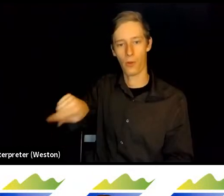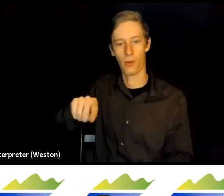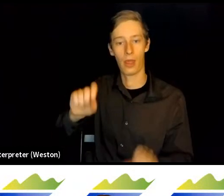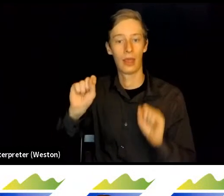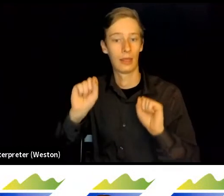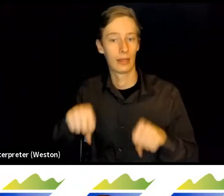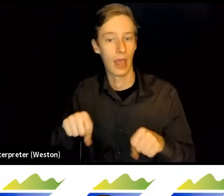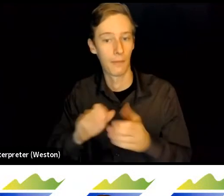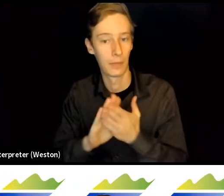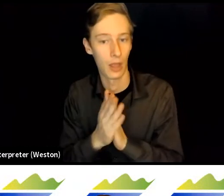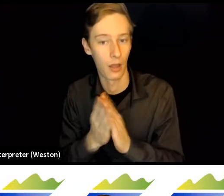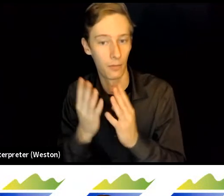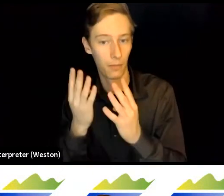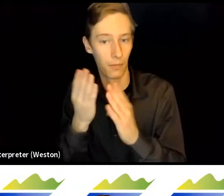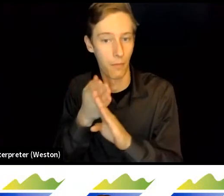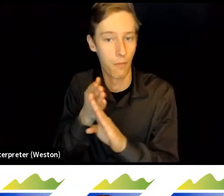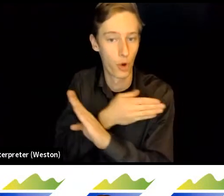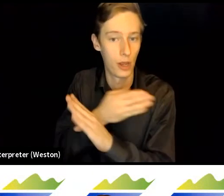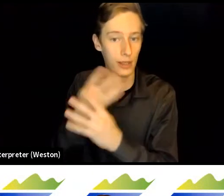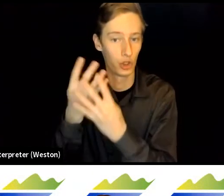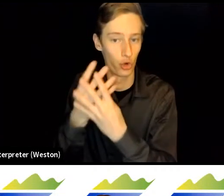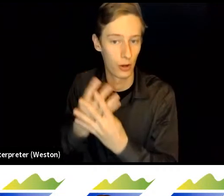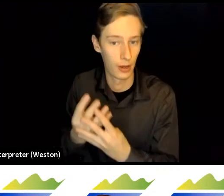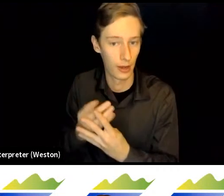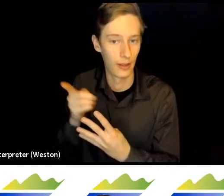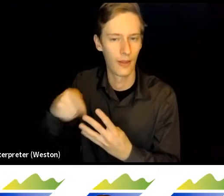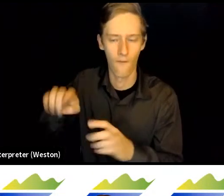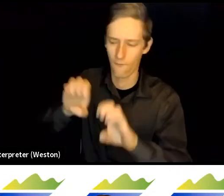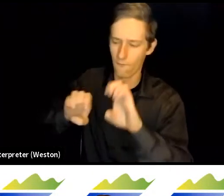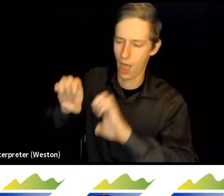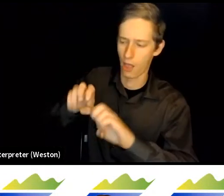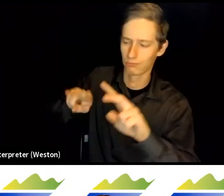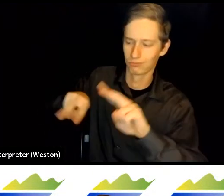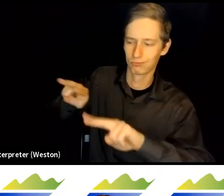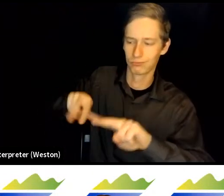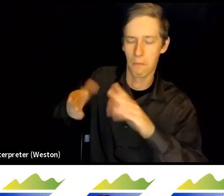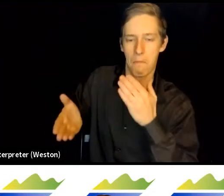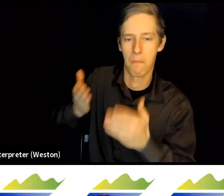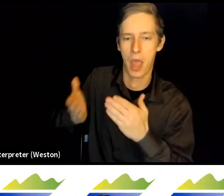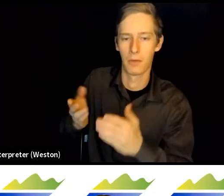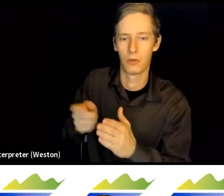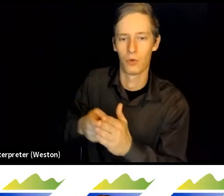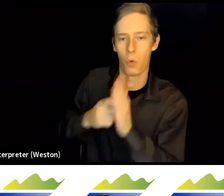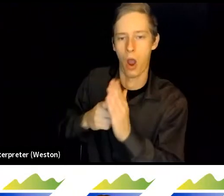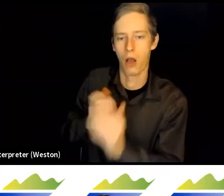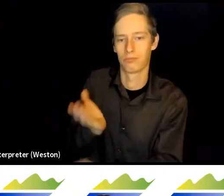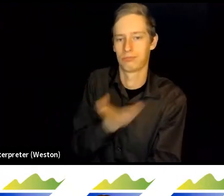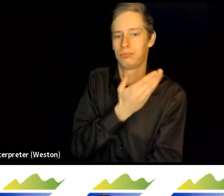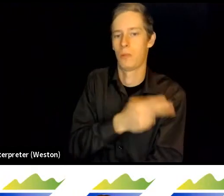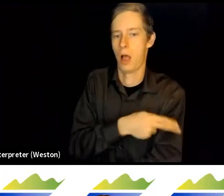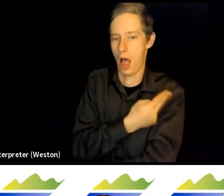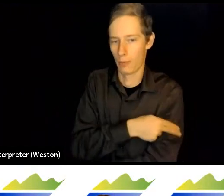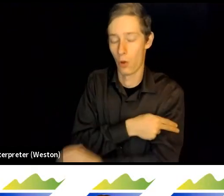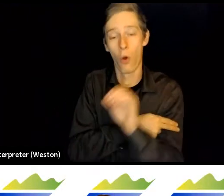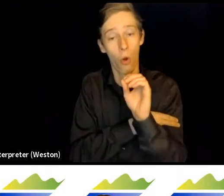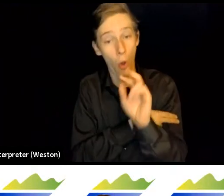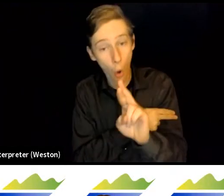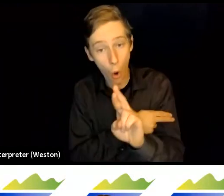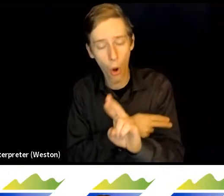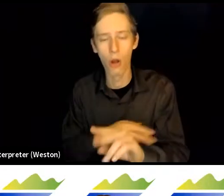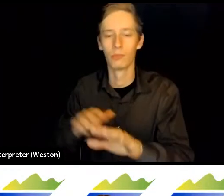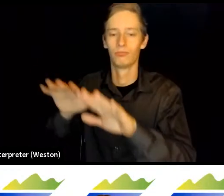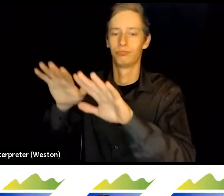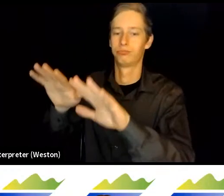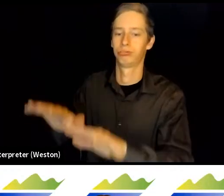they need to be evaluated for possible hospitalization, or to de-escalate them. And again, the